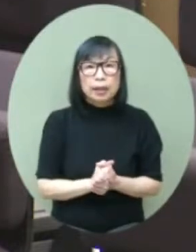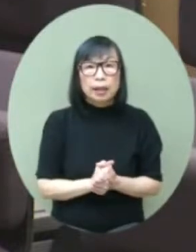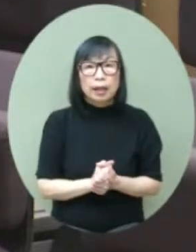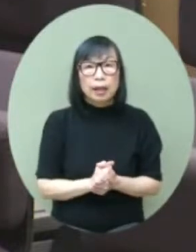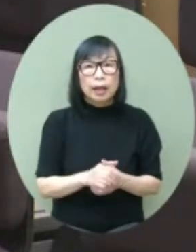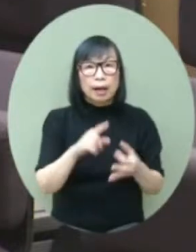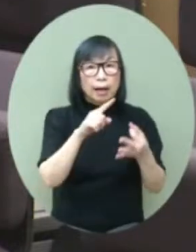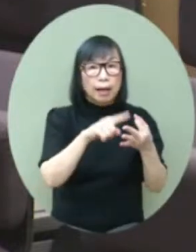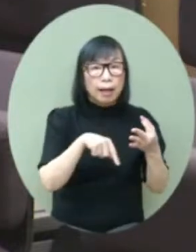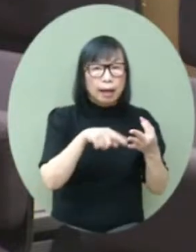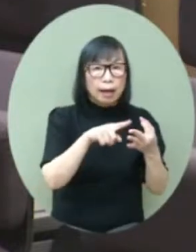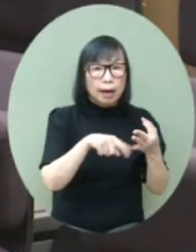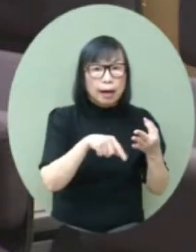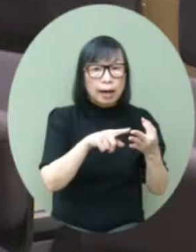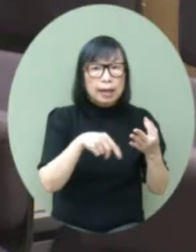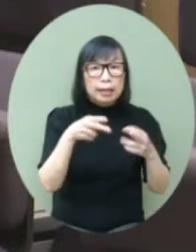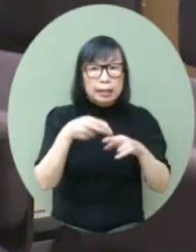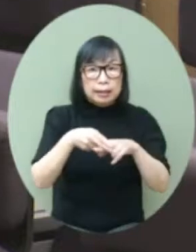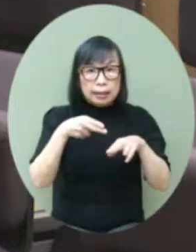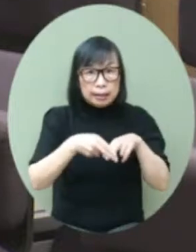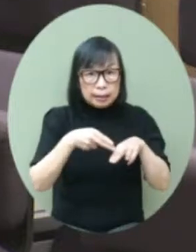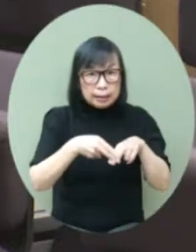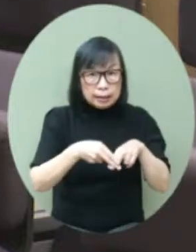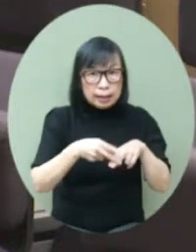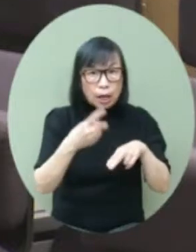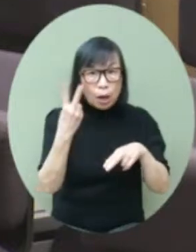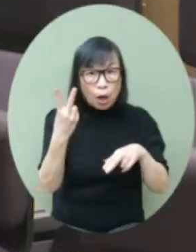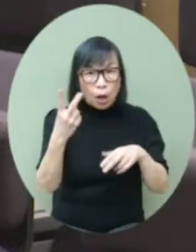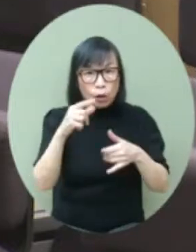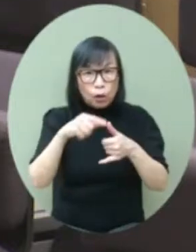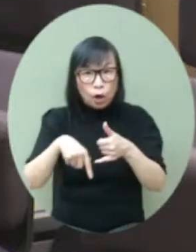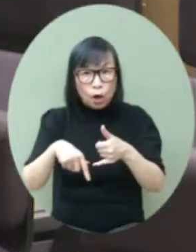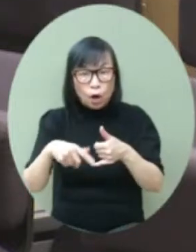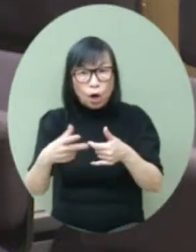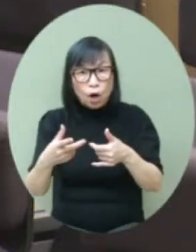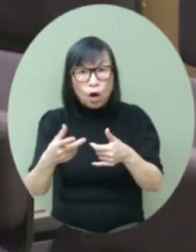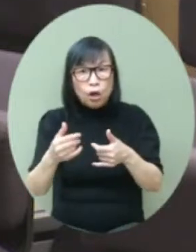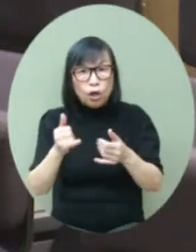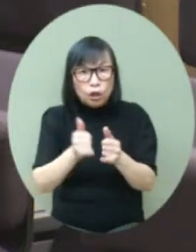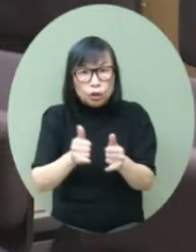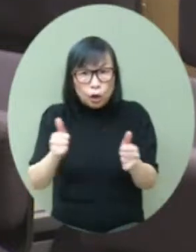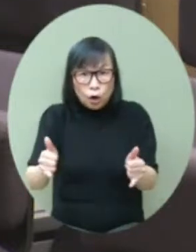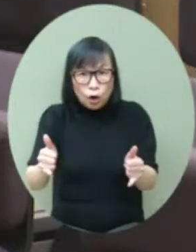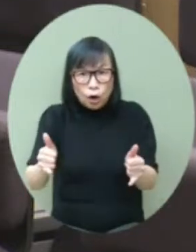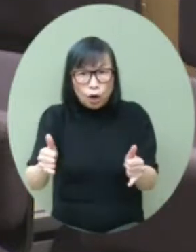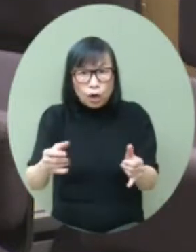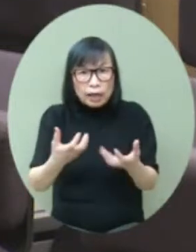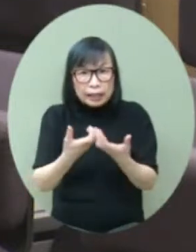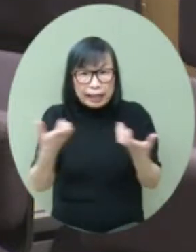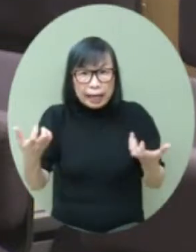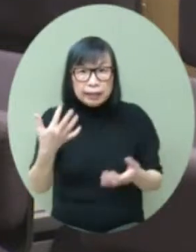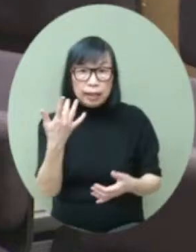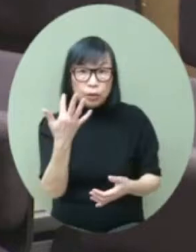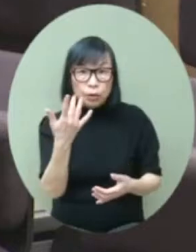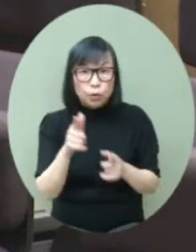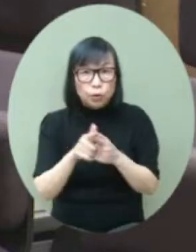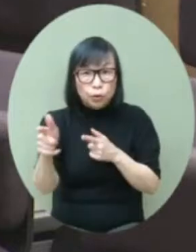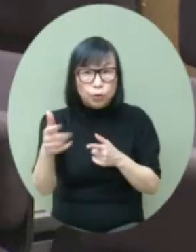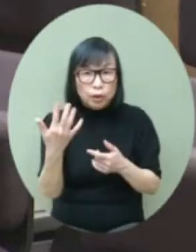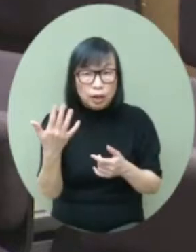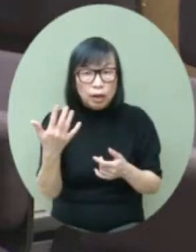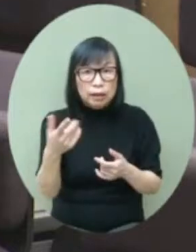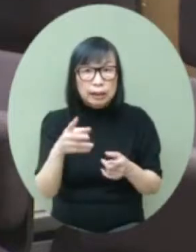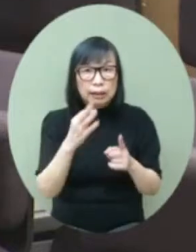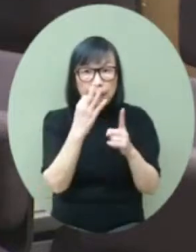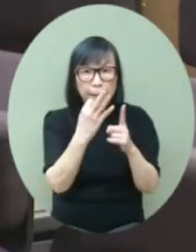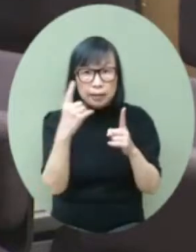Omicron virus. And for the East Ocean Lafayette restaurant, what was the distance